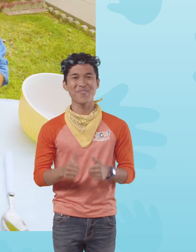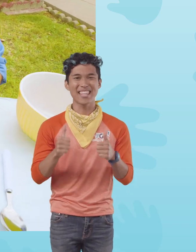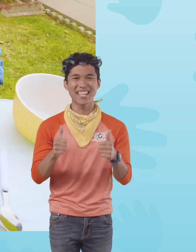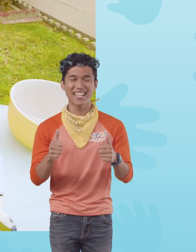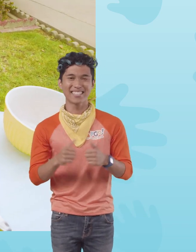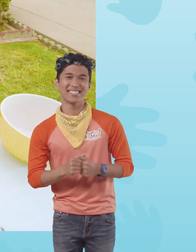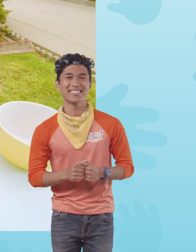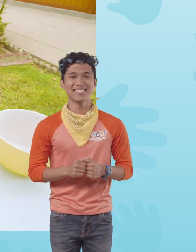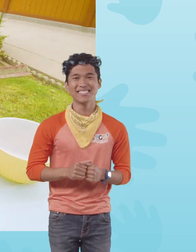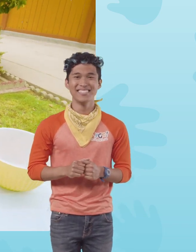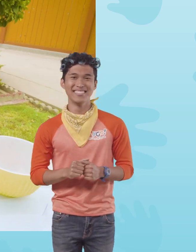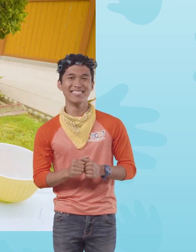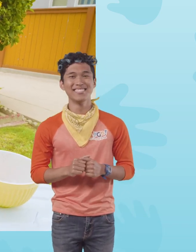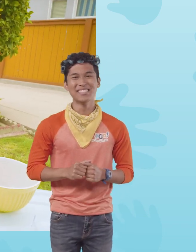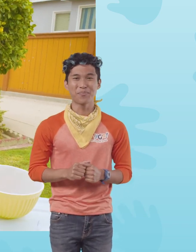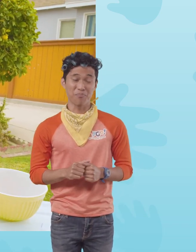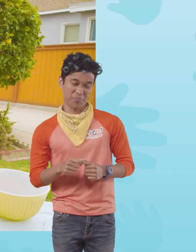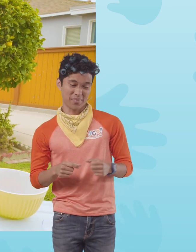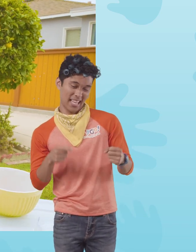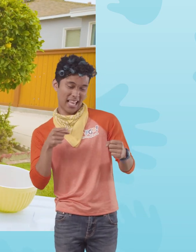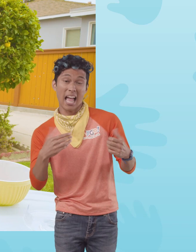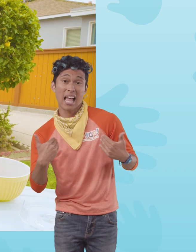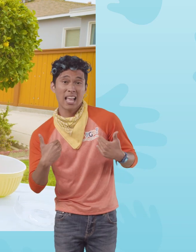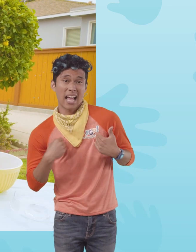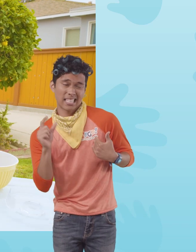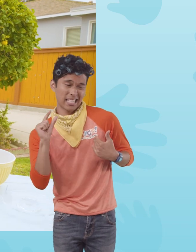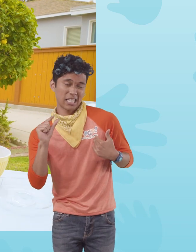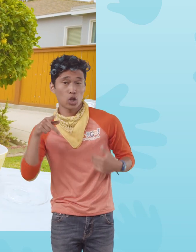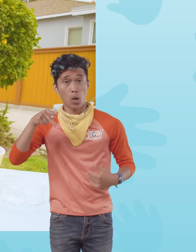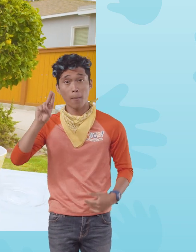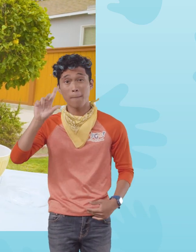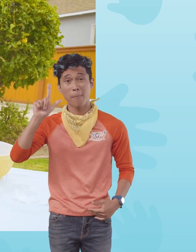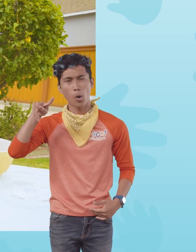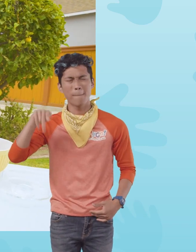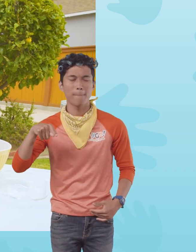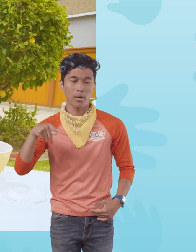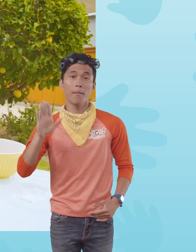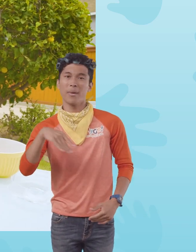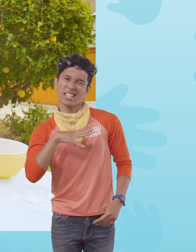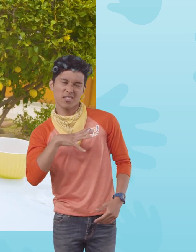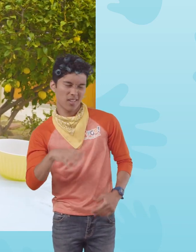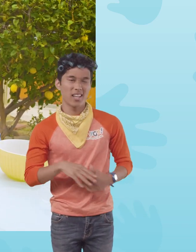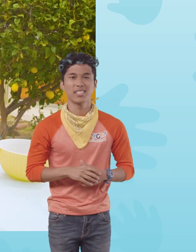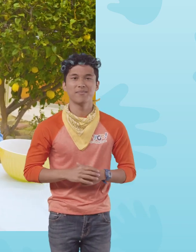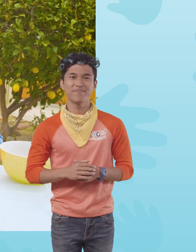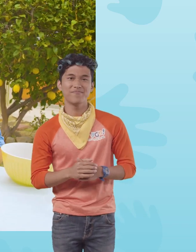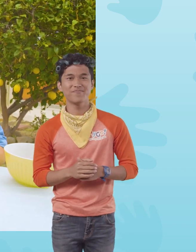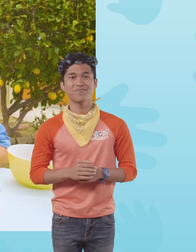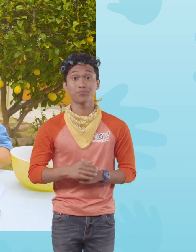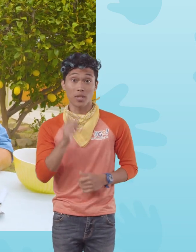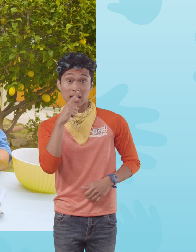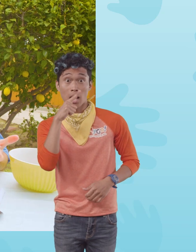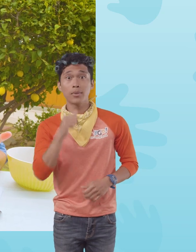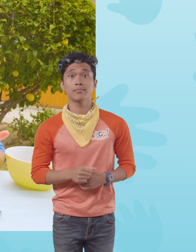There we go. All right, it has a little bit of pulp, but that's okay. Okay. So the